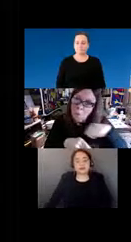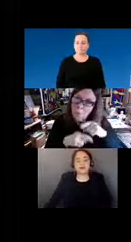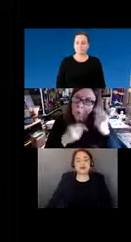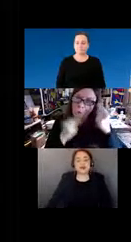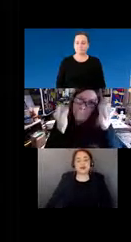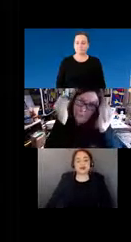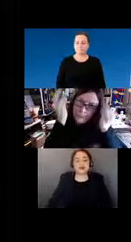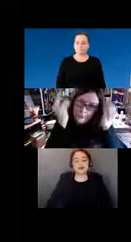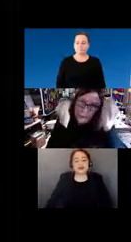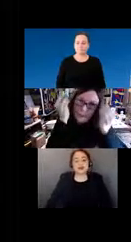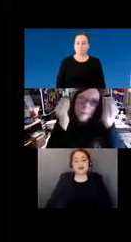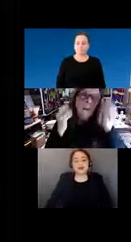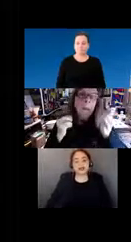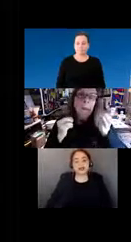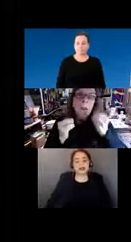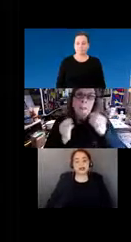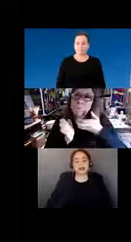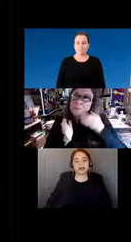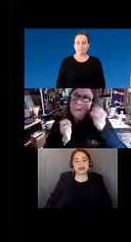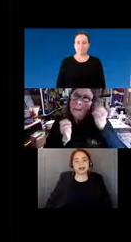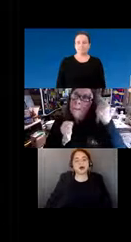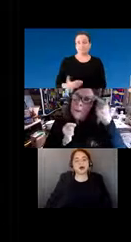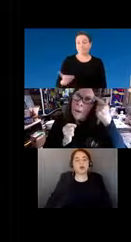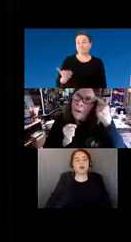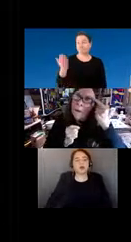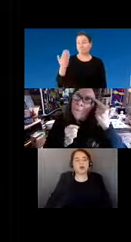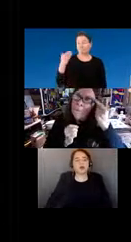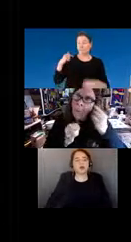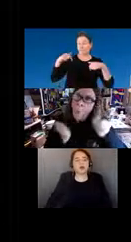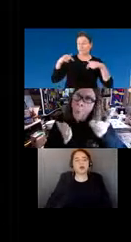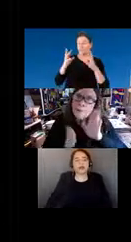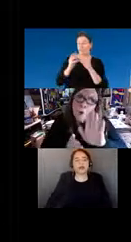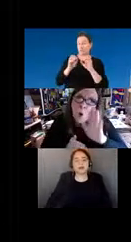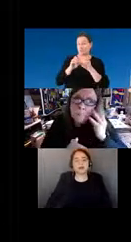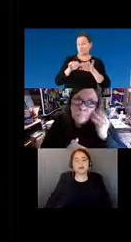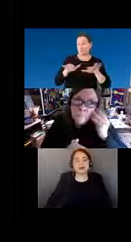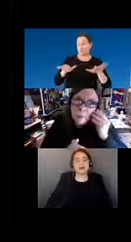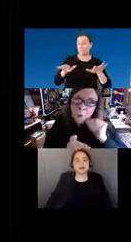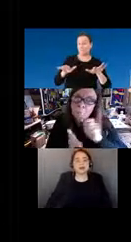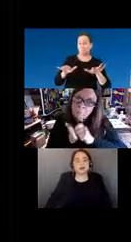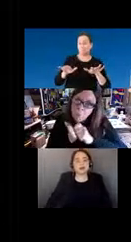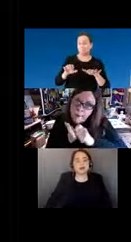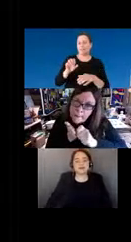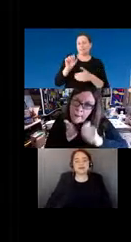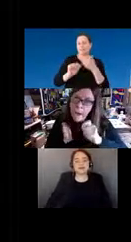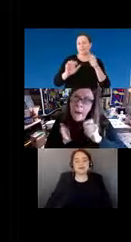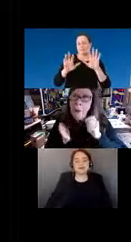When we first met on September 18th, part of the homework was to sketch some ideas,